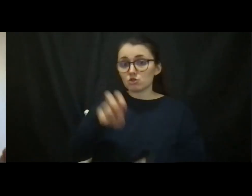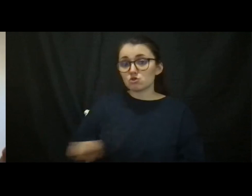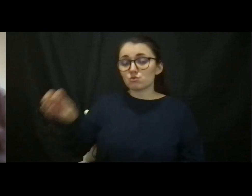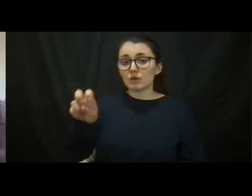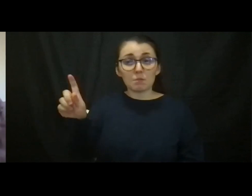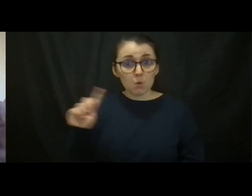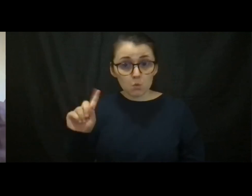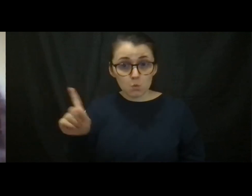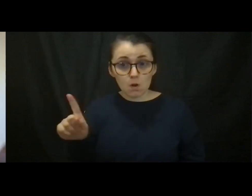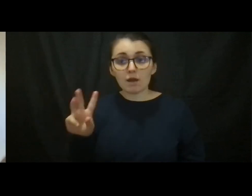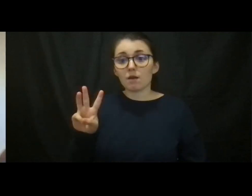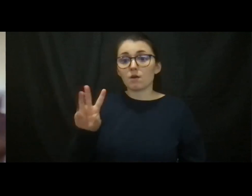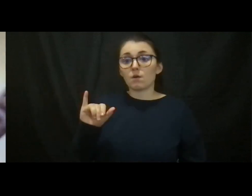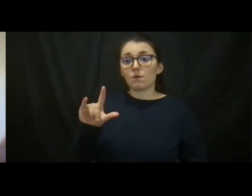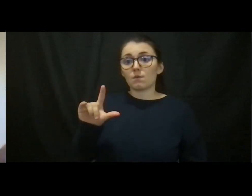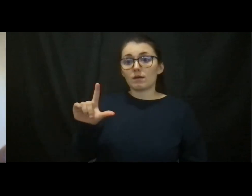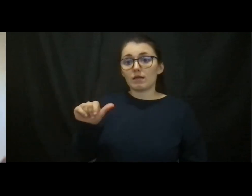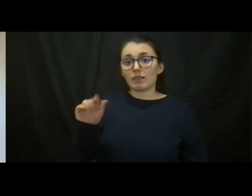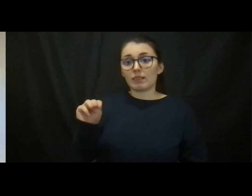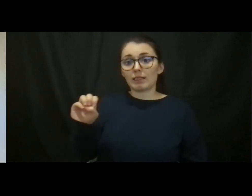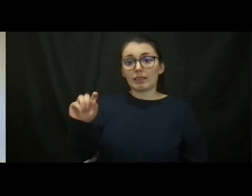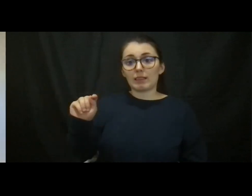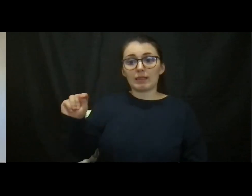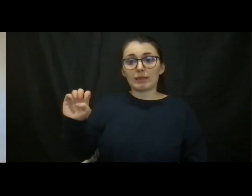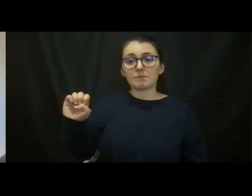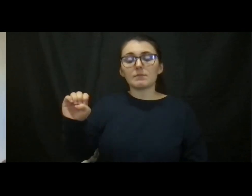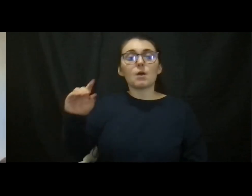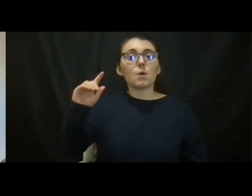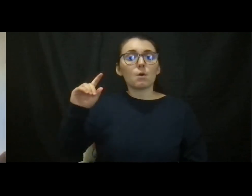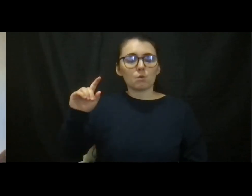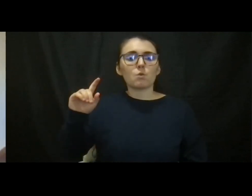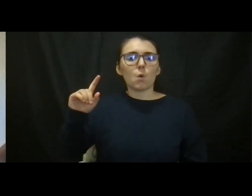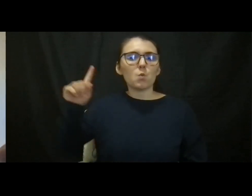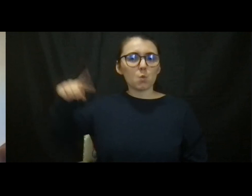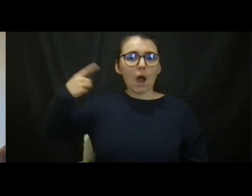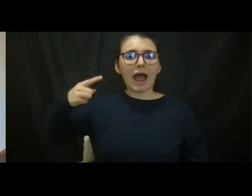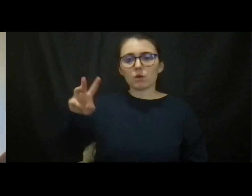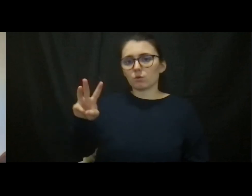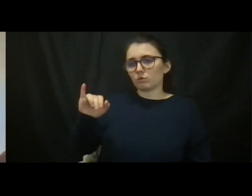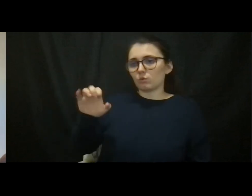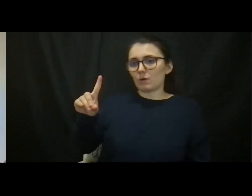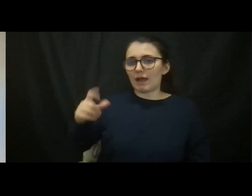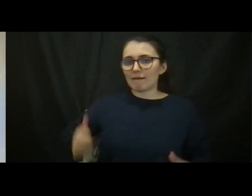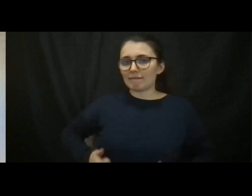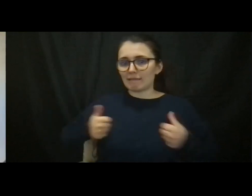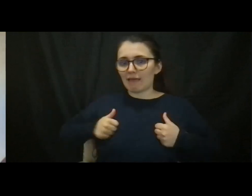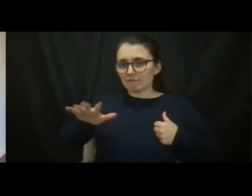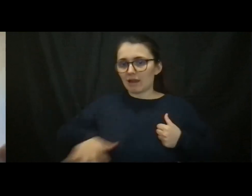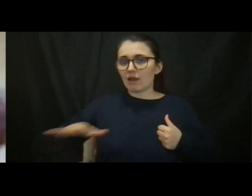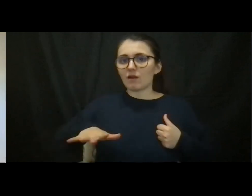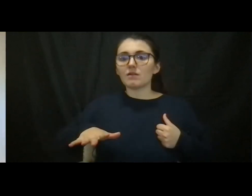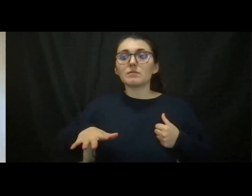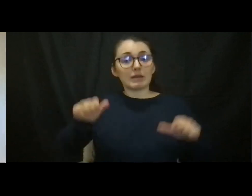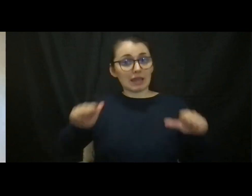Willamette. It's a wildlife area, and we're going to get to see some cool things. We're going to walk out through a